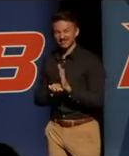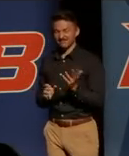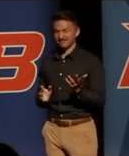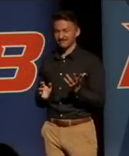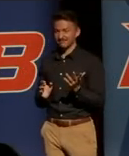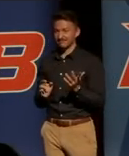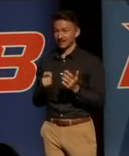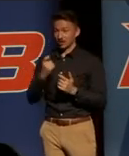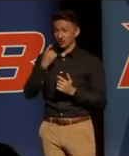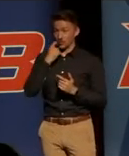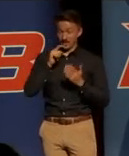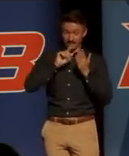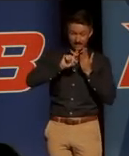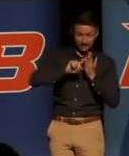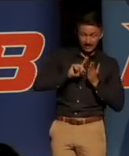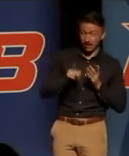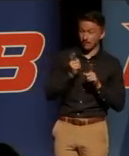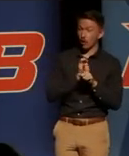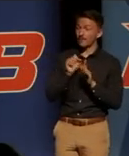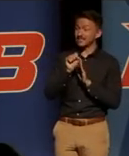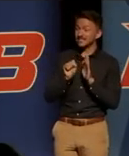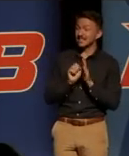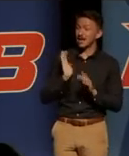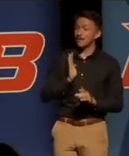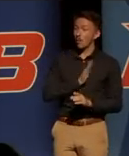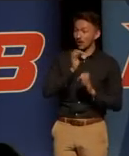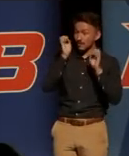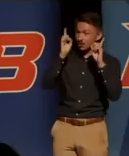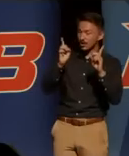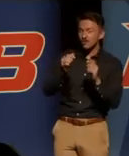by the State Board of Education found that